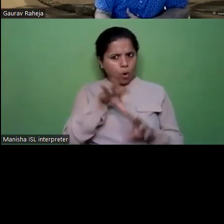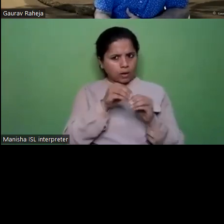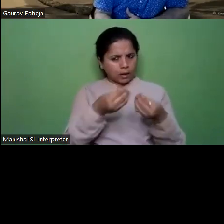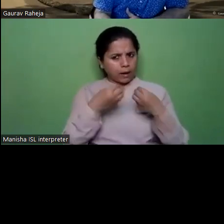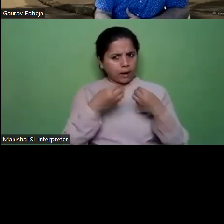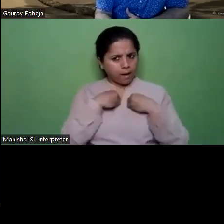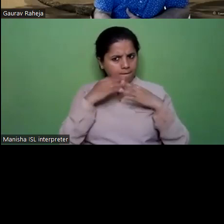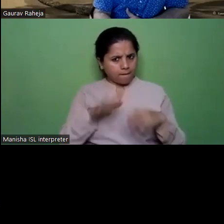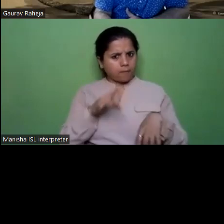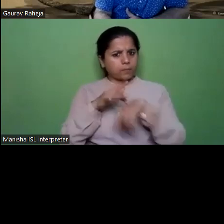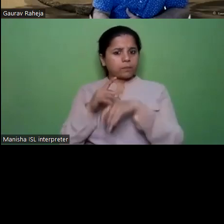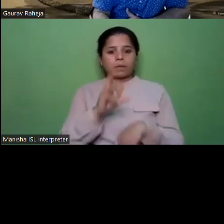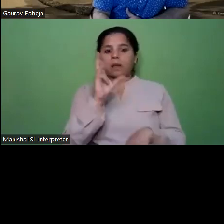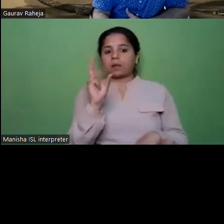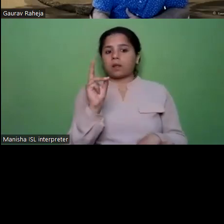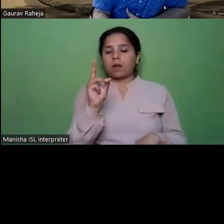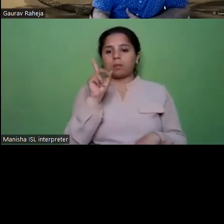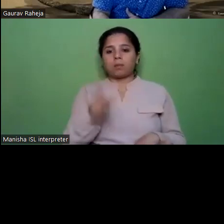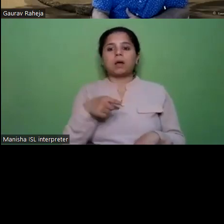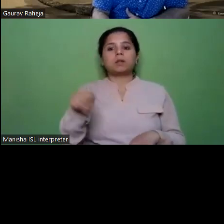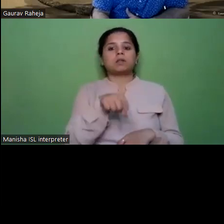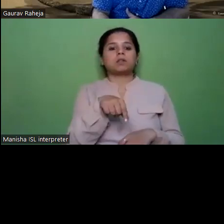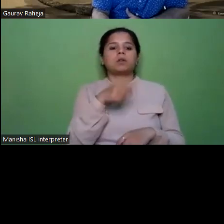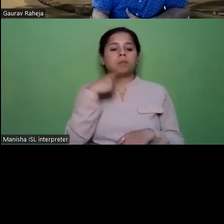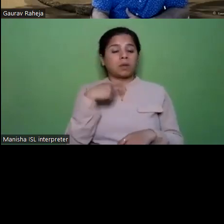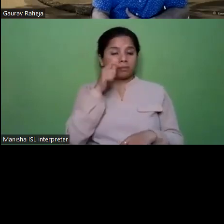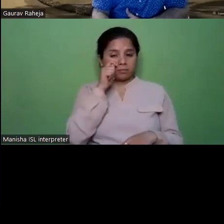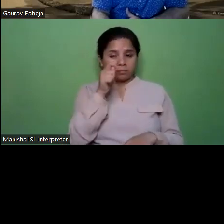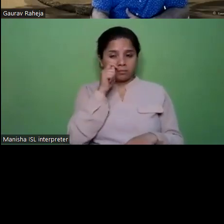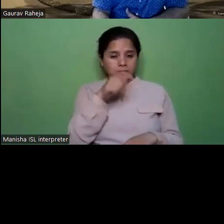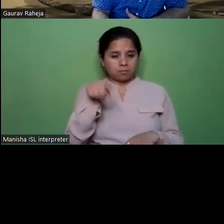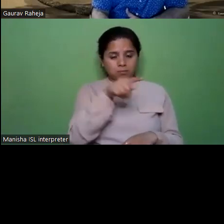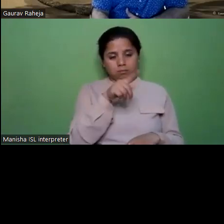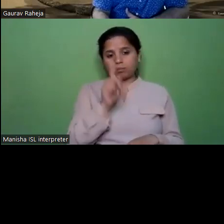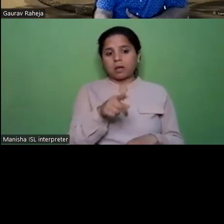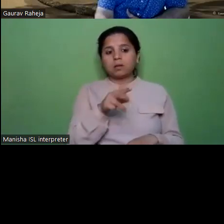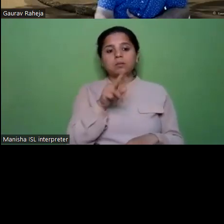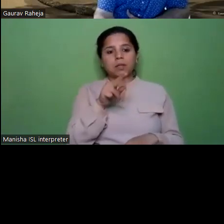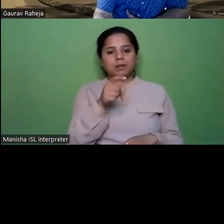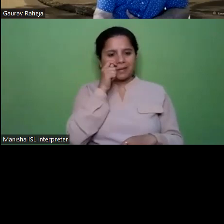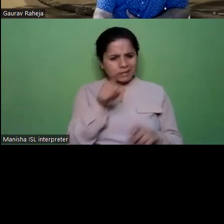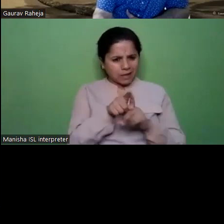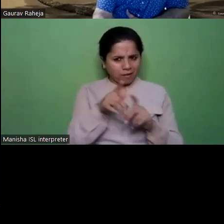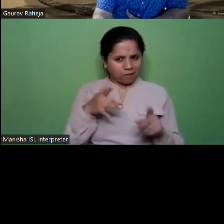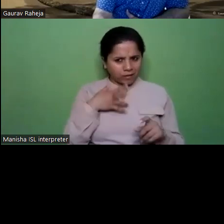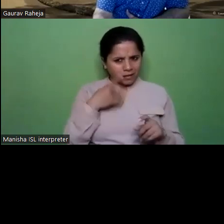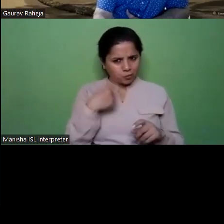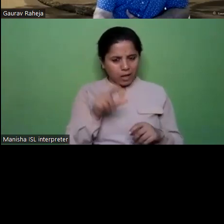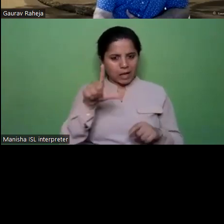lens, so I should make all of these as lenses, right? Does it look like a lens?